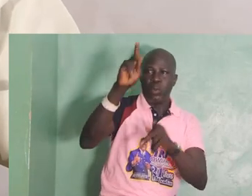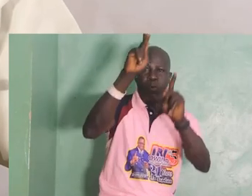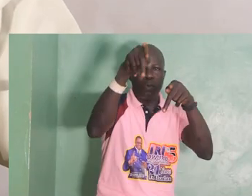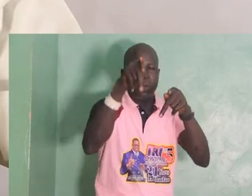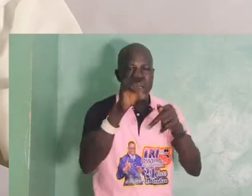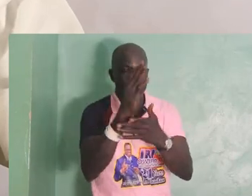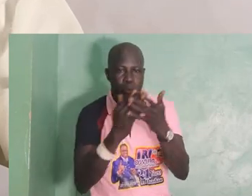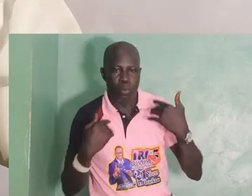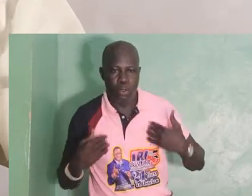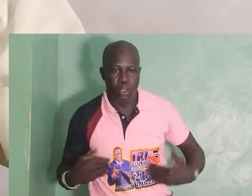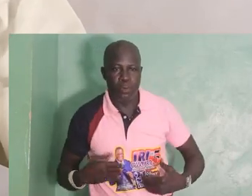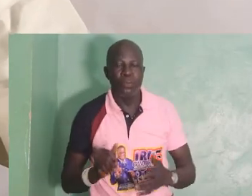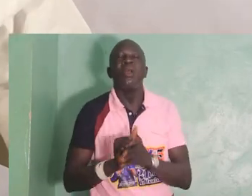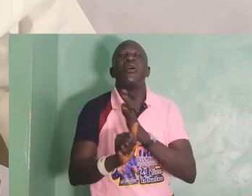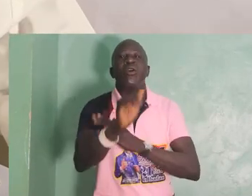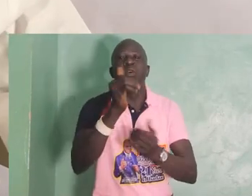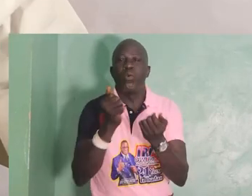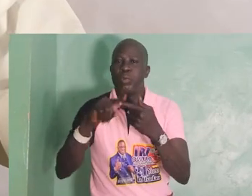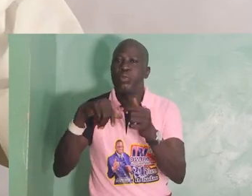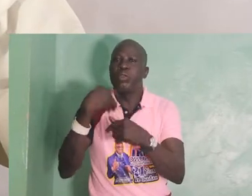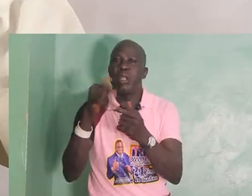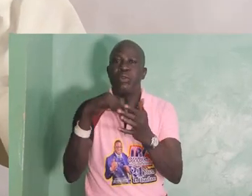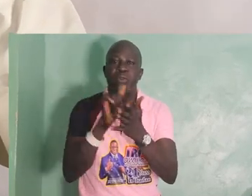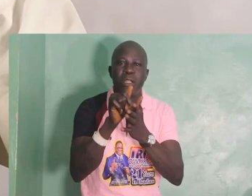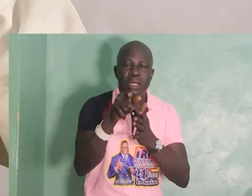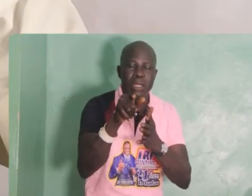ẹnìkan. Somebody. Ẹ̀mí Olúwa ní kí n sọ fún pé. The spirit of God